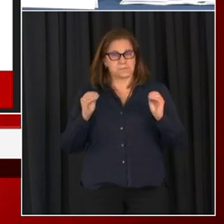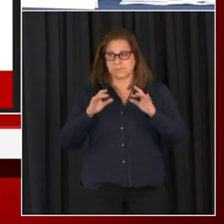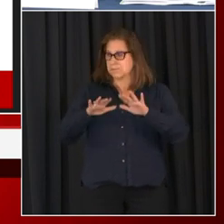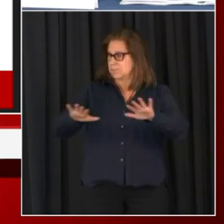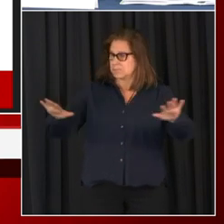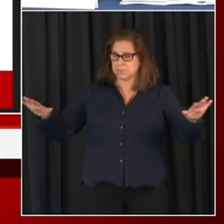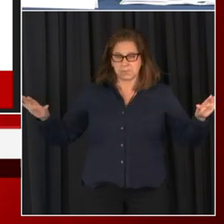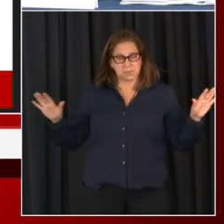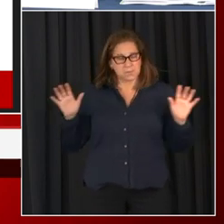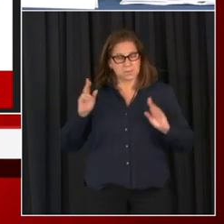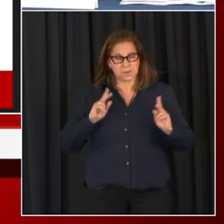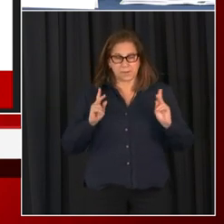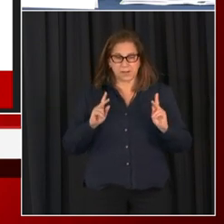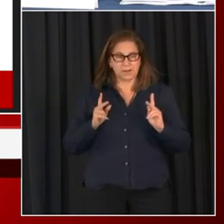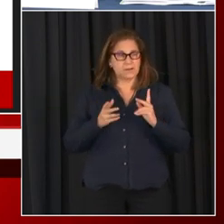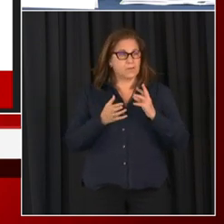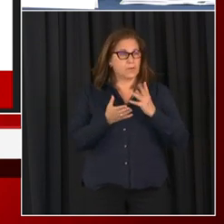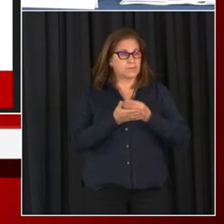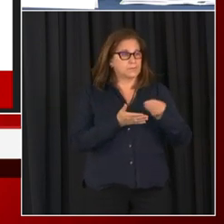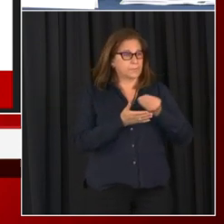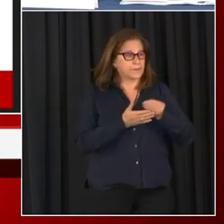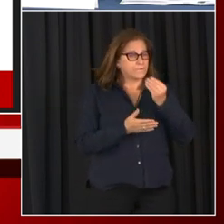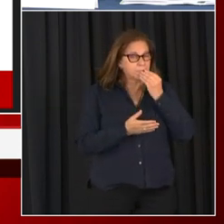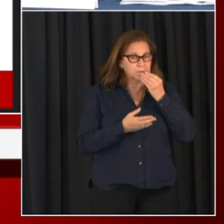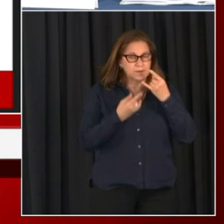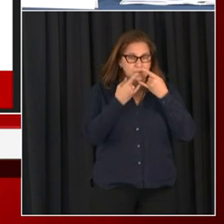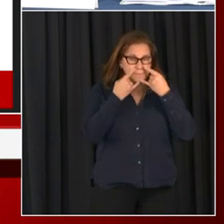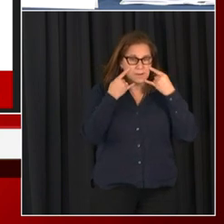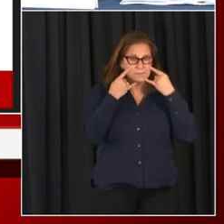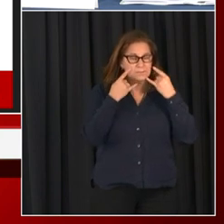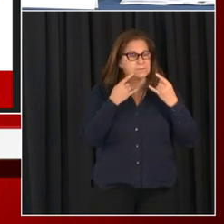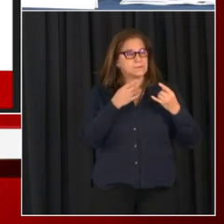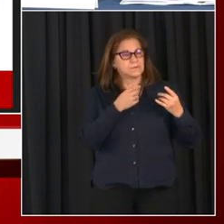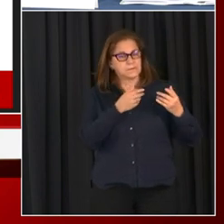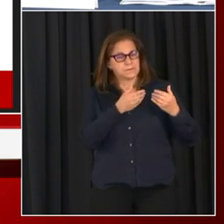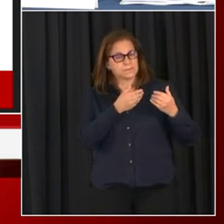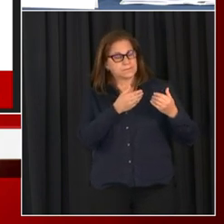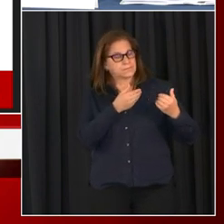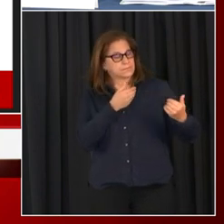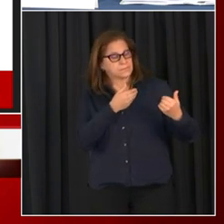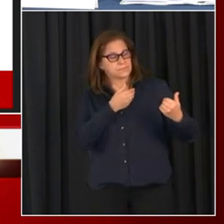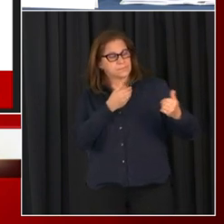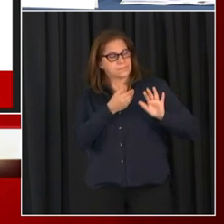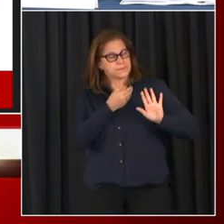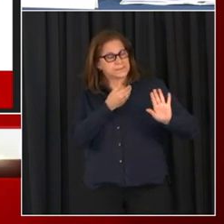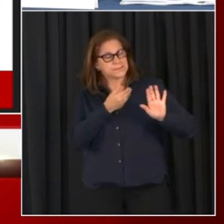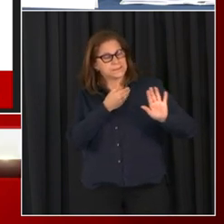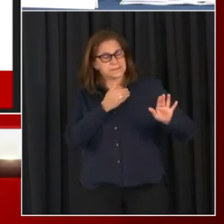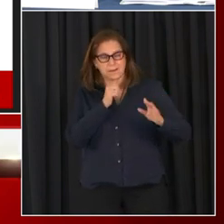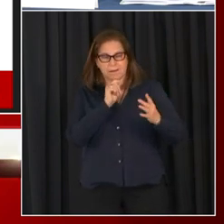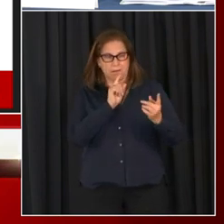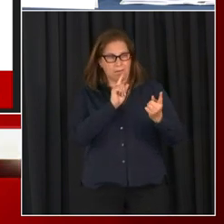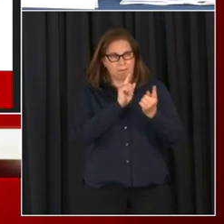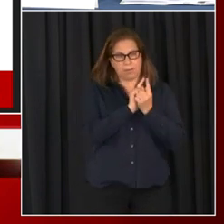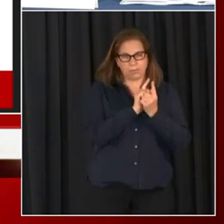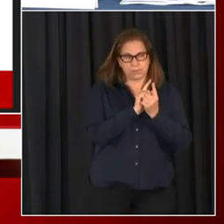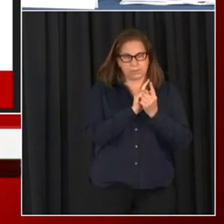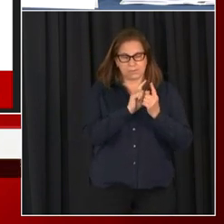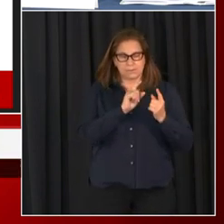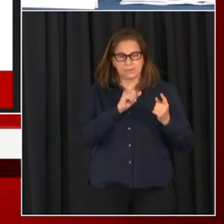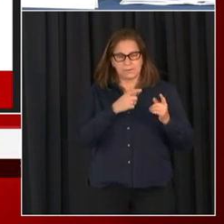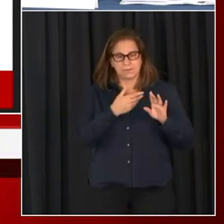gone to the grocery store and not having sustained or close contact with anyone that would not be at high risk